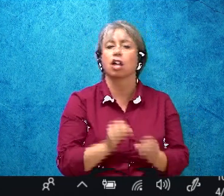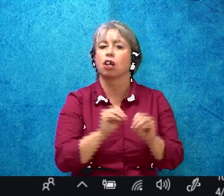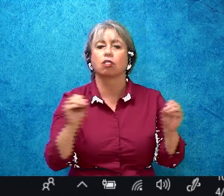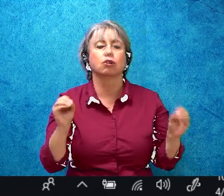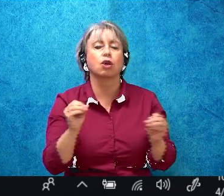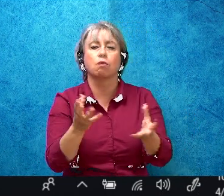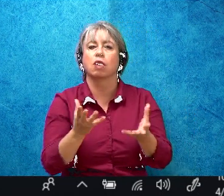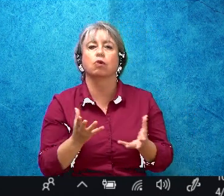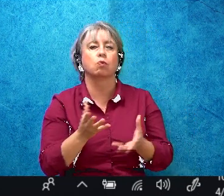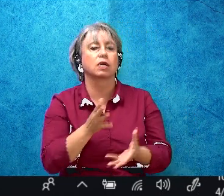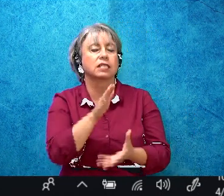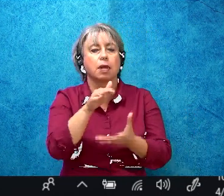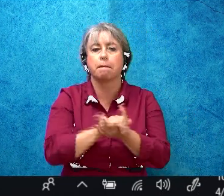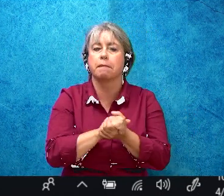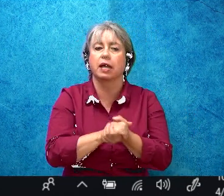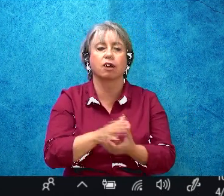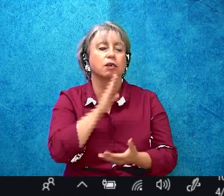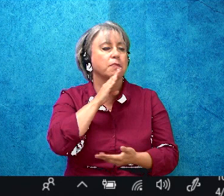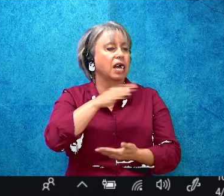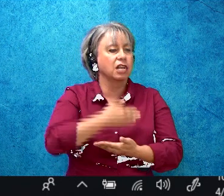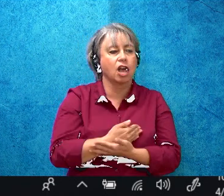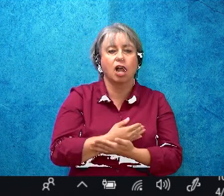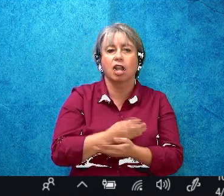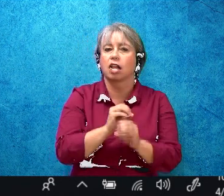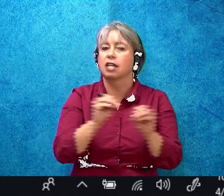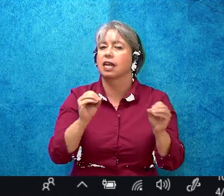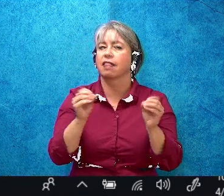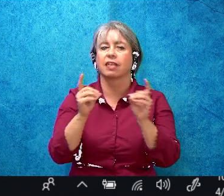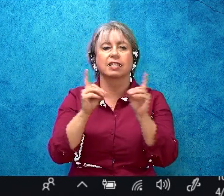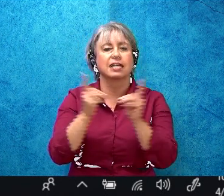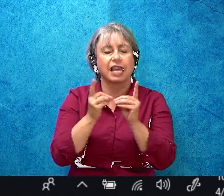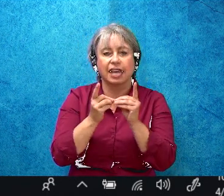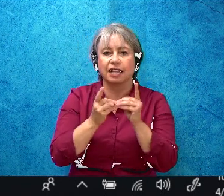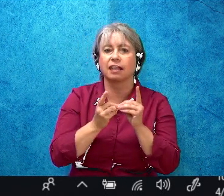daughter. Nobody wants to date her. He goes to see an